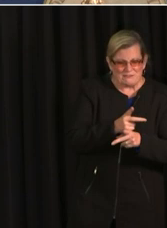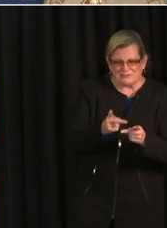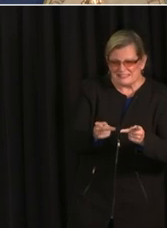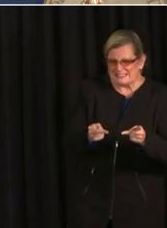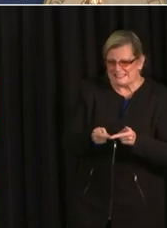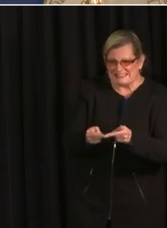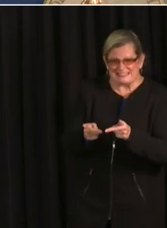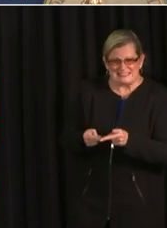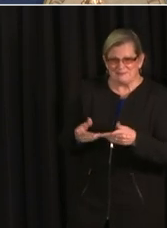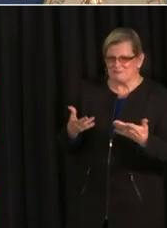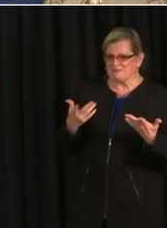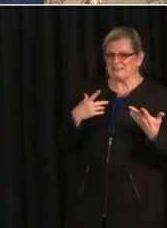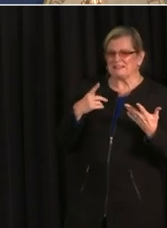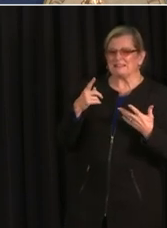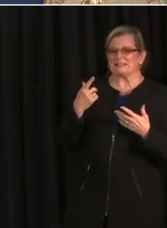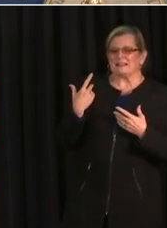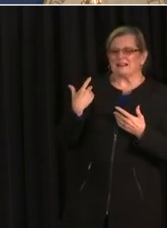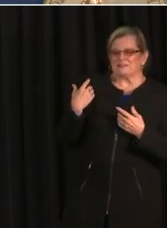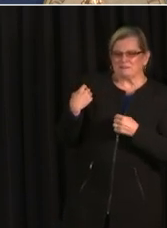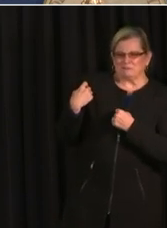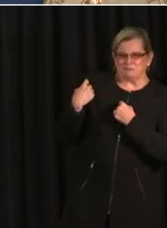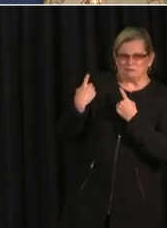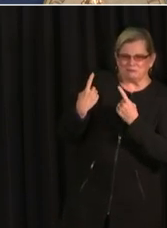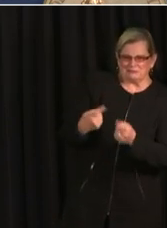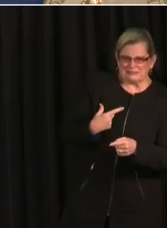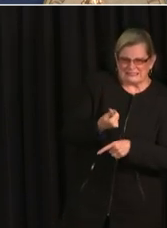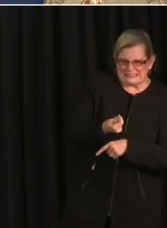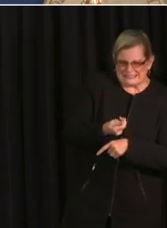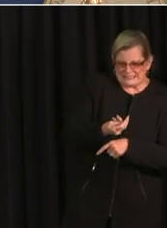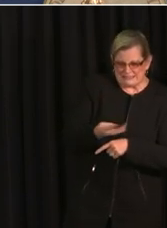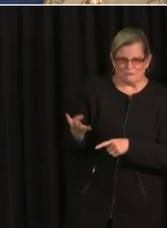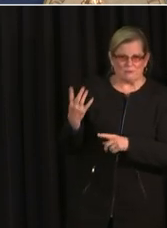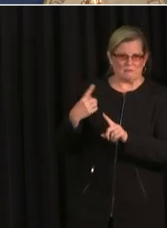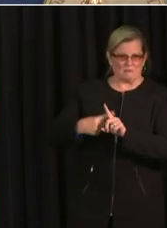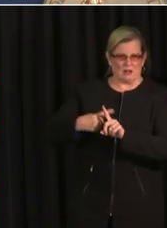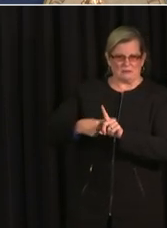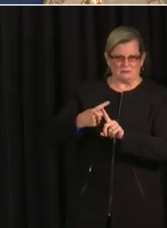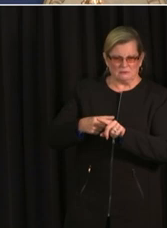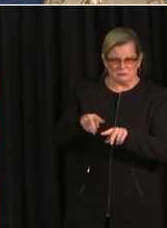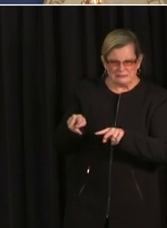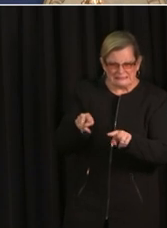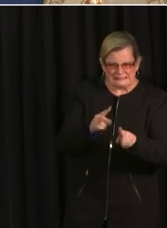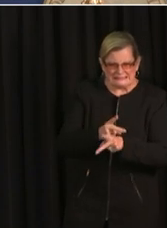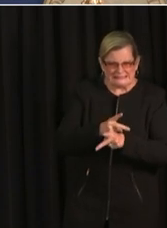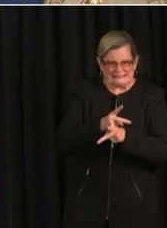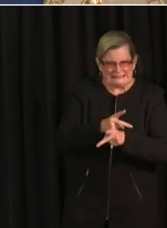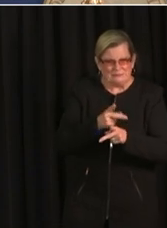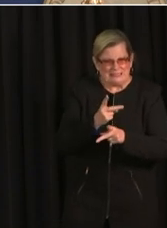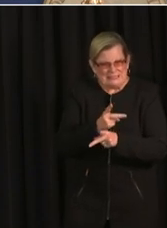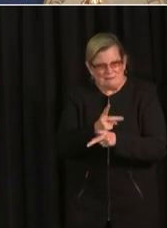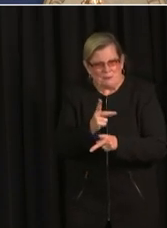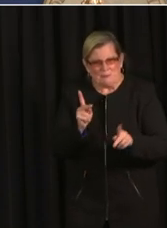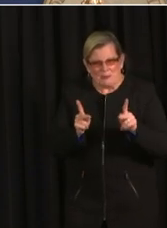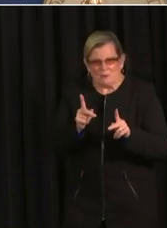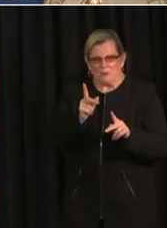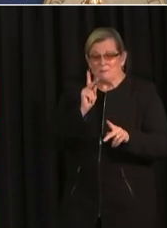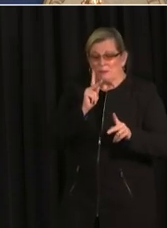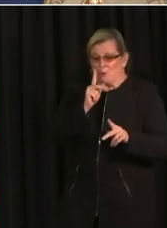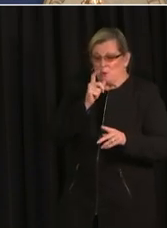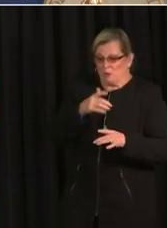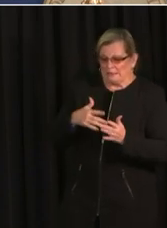spent the last several months being very focused how to keep people who are vulnerable and in our